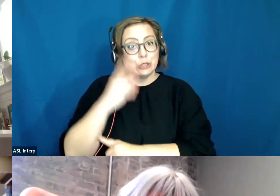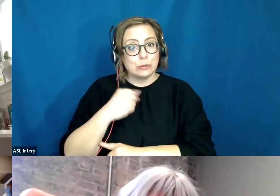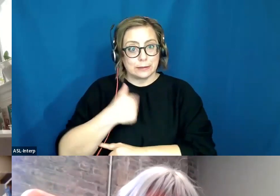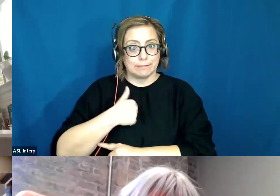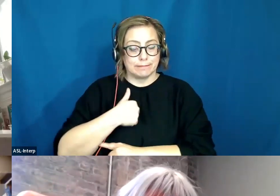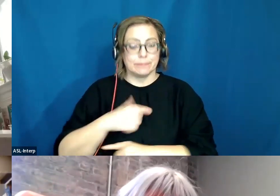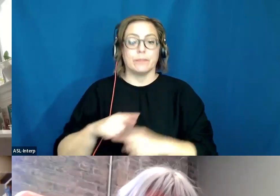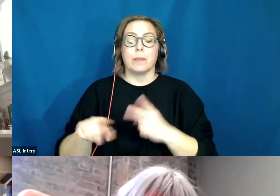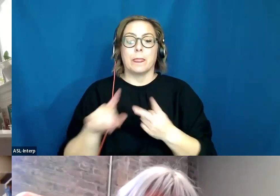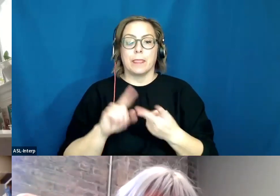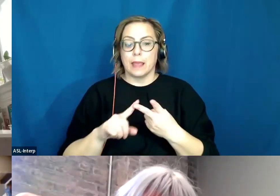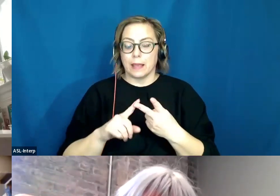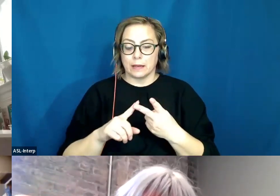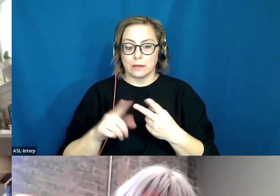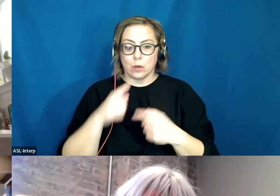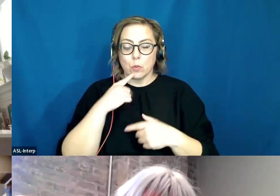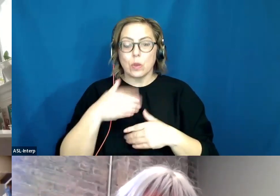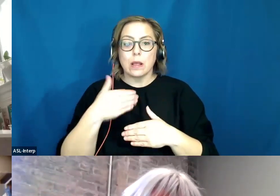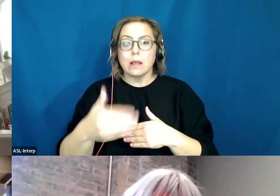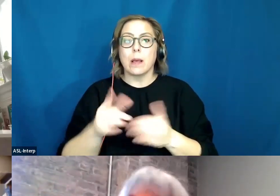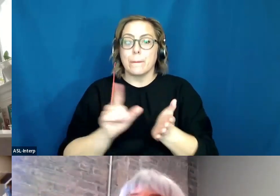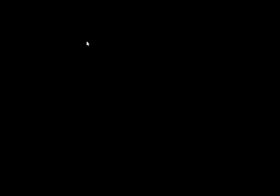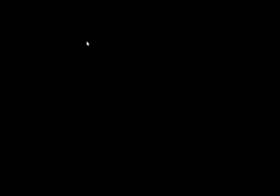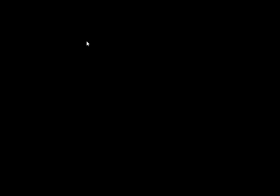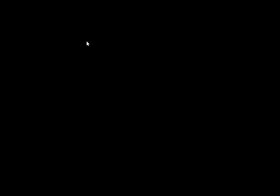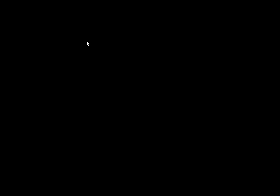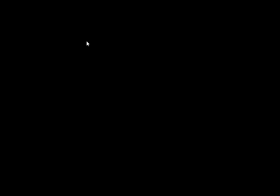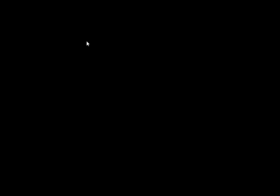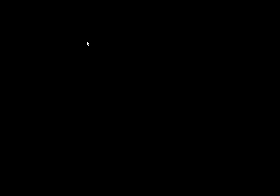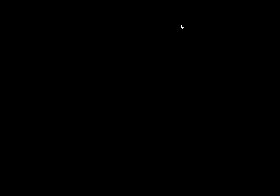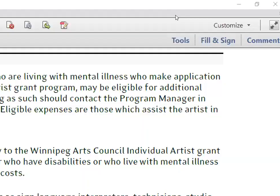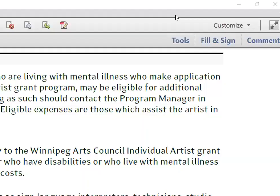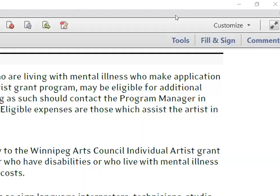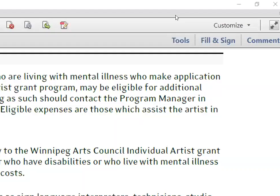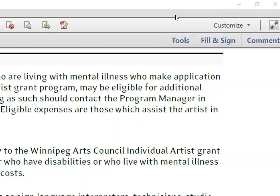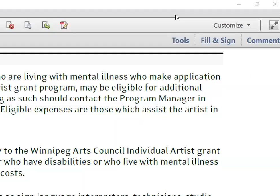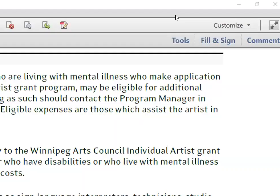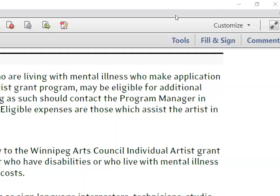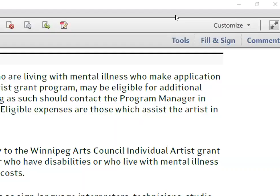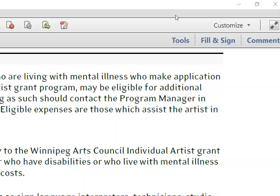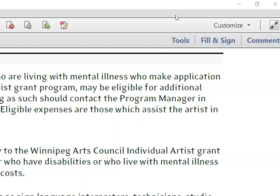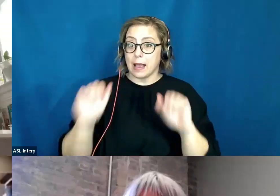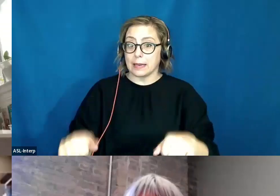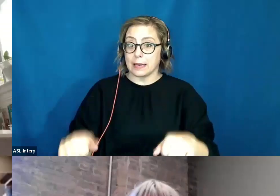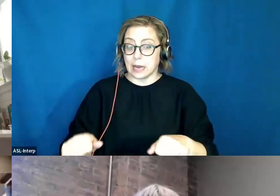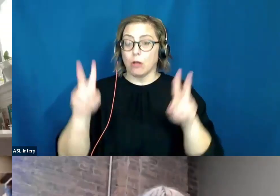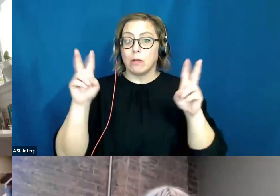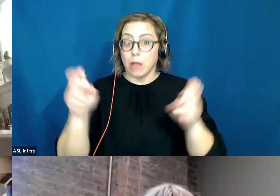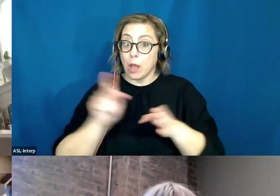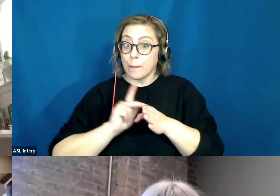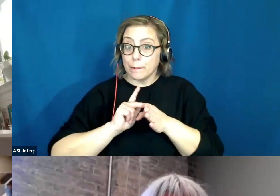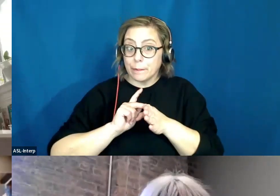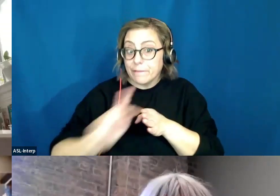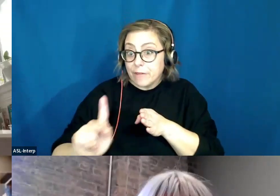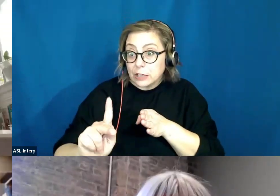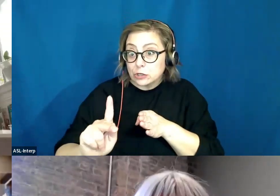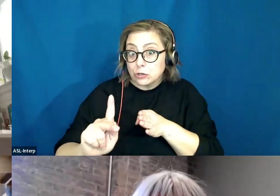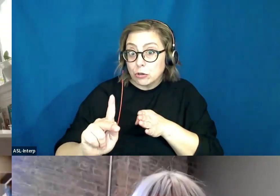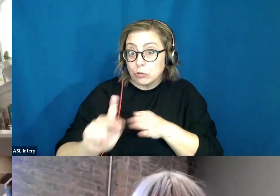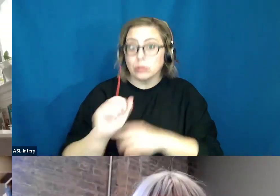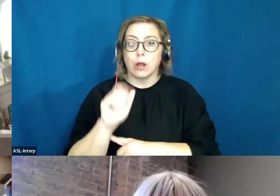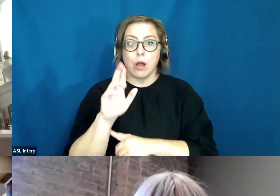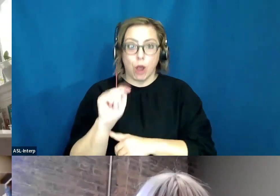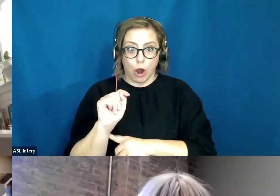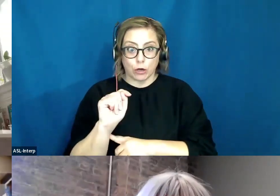art booklet in a few months, so I'm going to be published. So would that give me eligibility for the professional